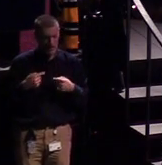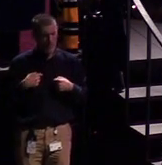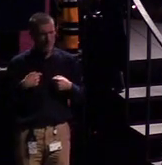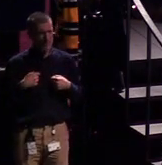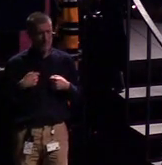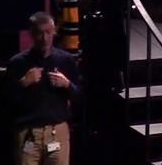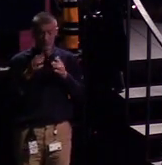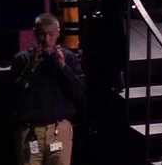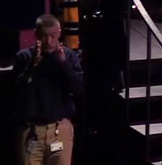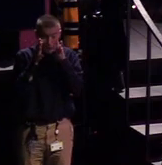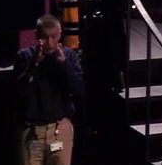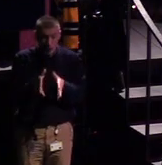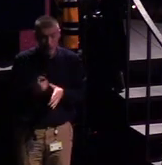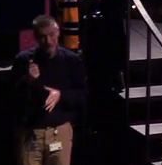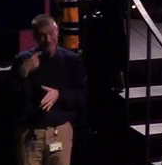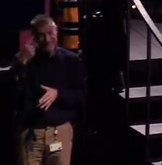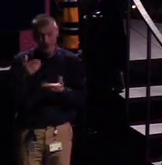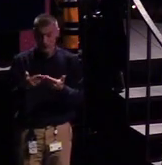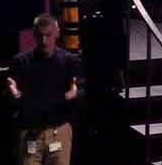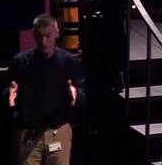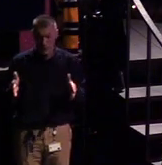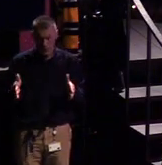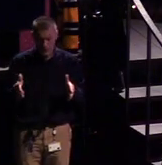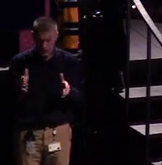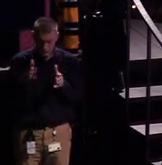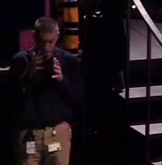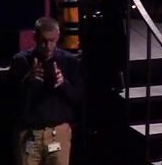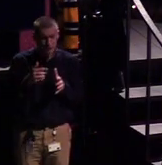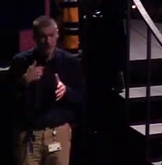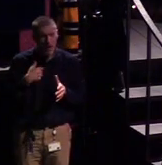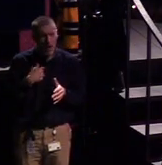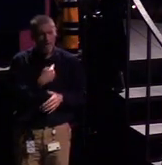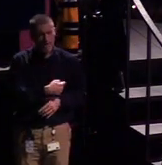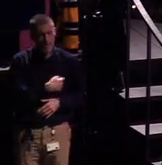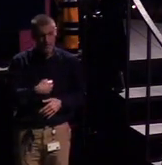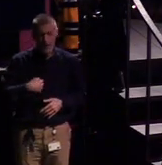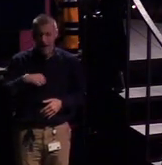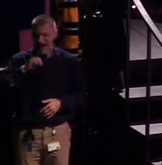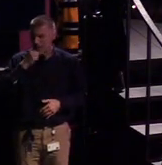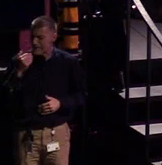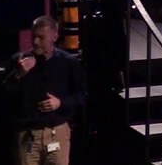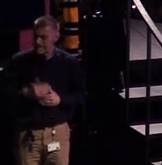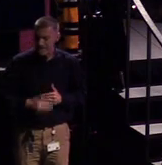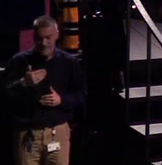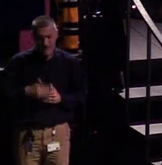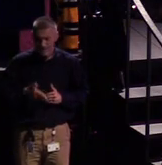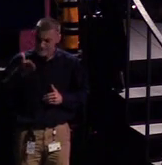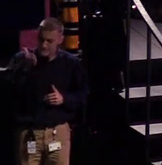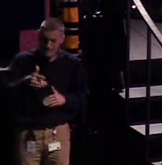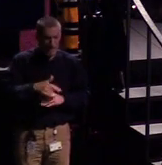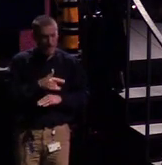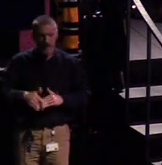sobbing in the sound booth biscuit I promised myself that I would never set foot in another theatre